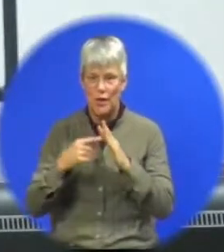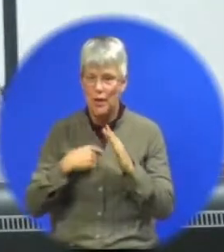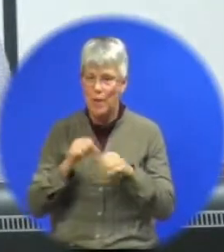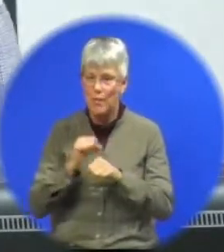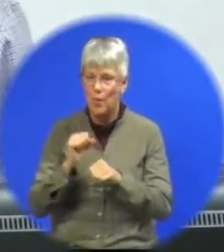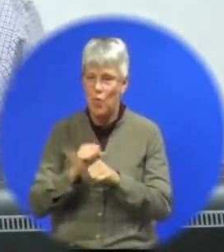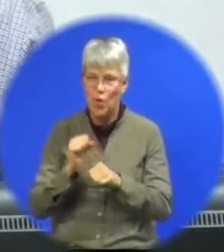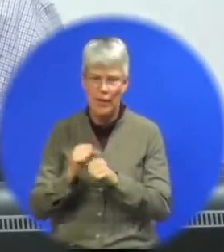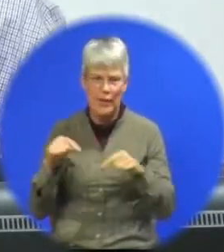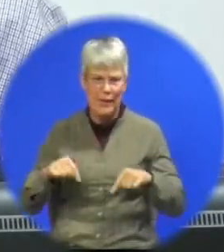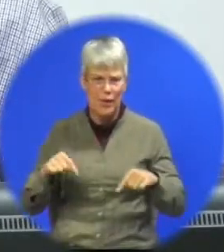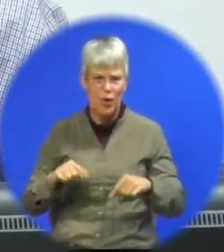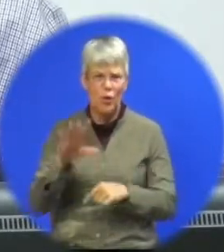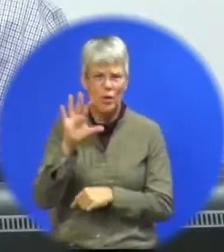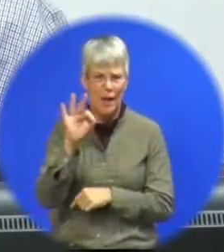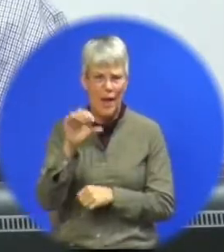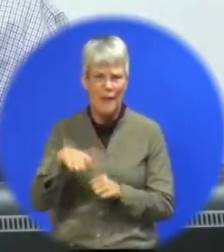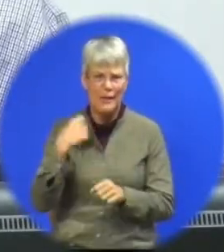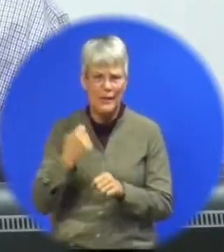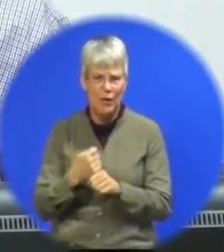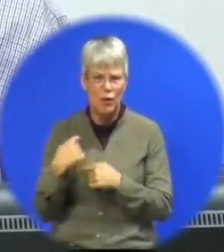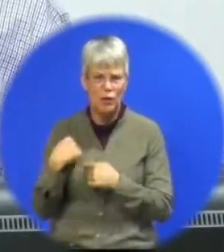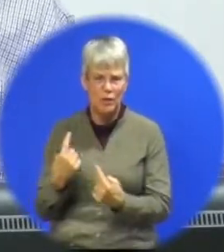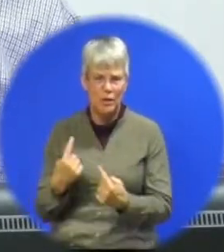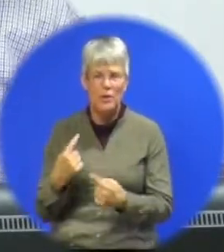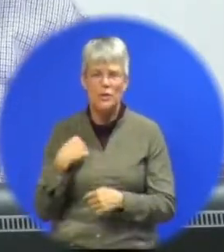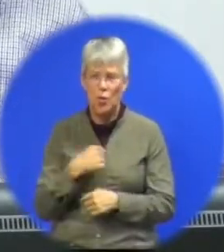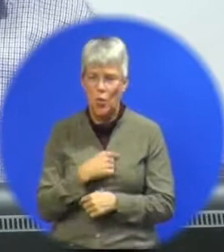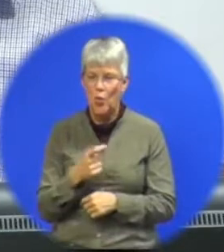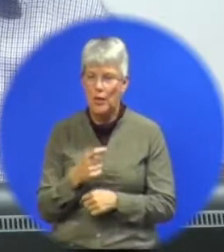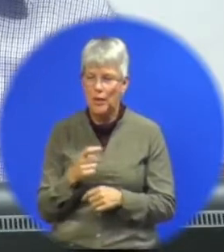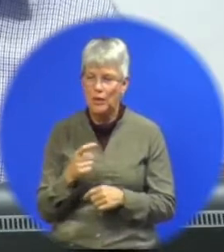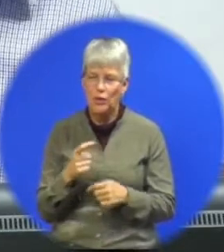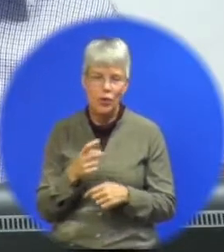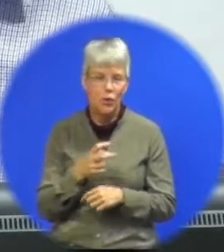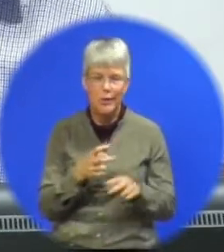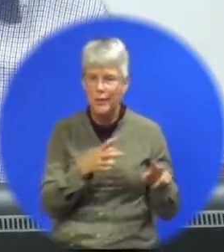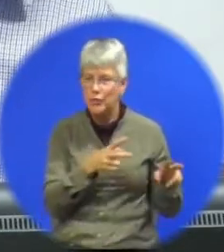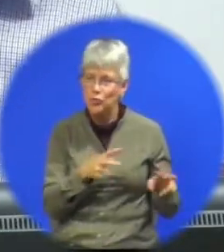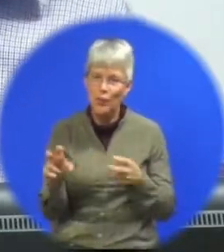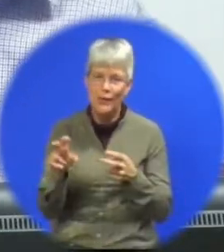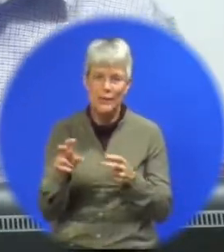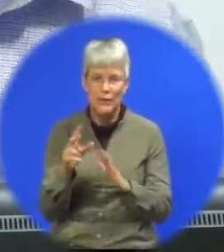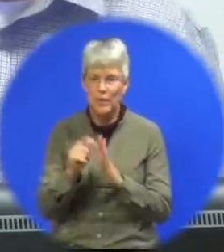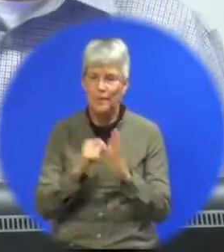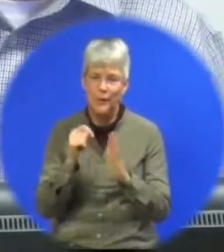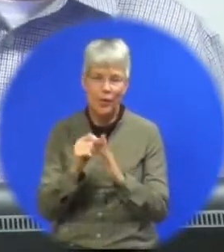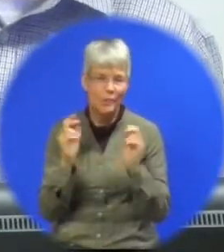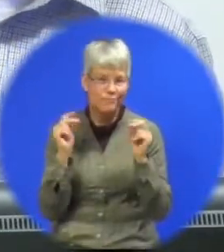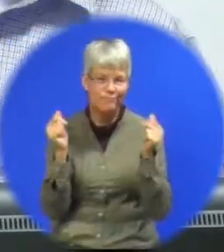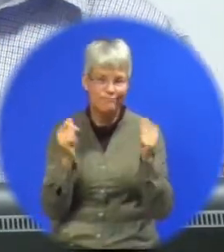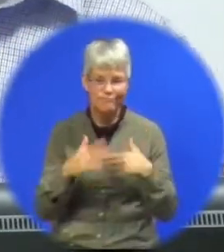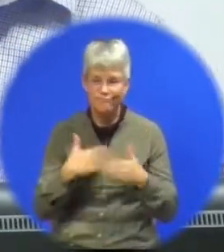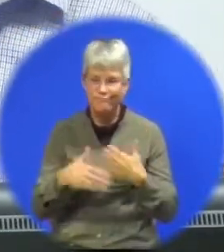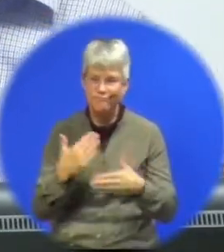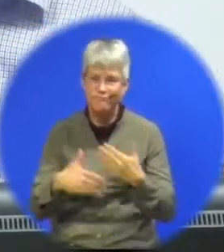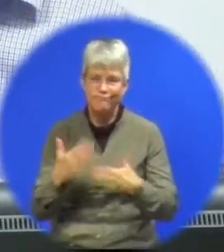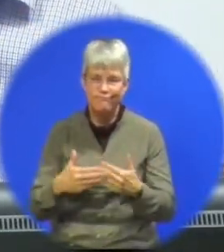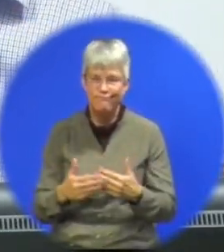years now. So we should be able to get through the transition period pretty quickly and should be able to hit the ground